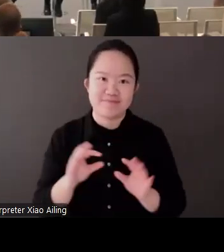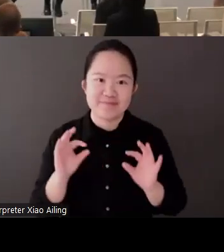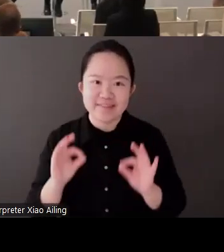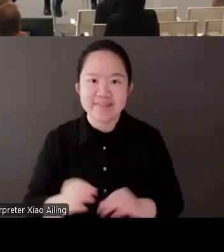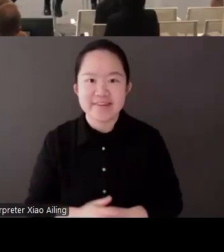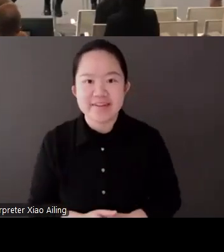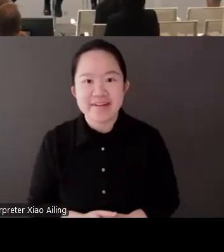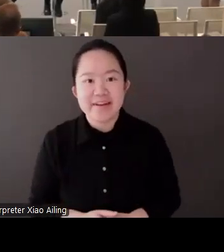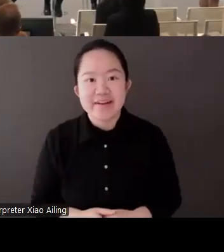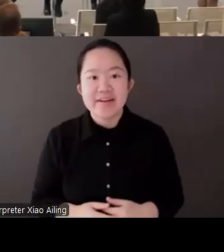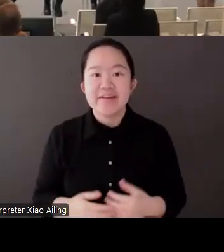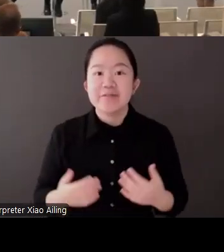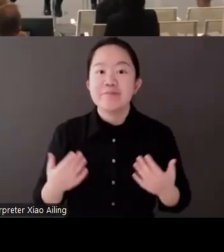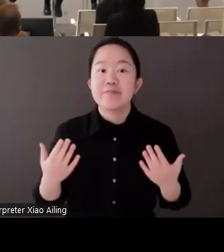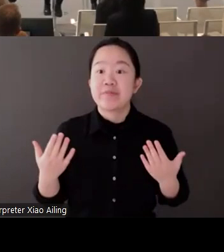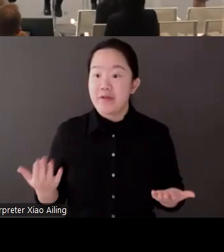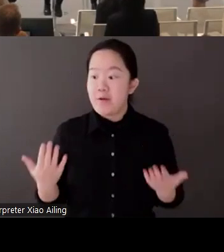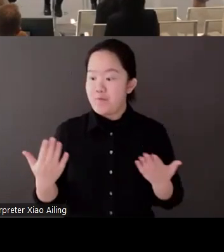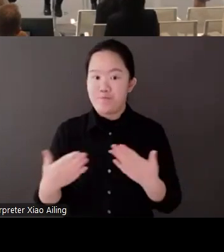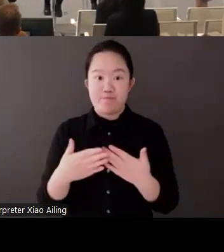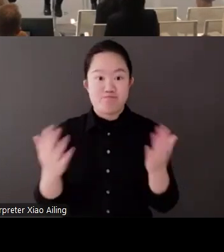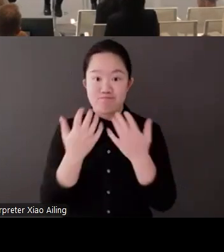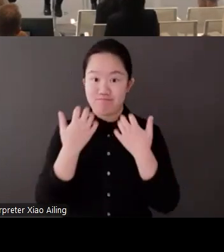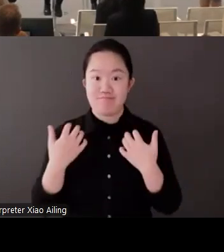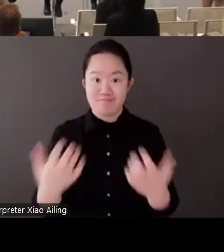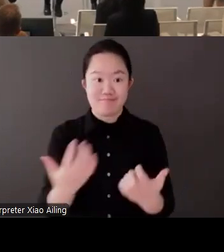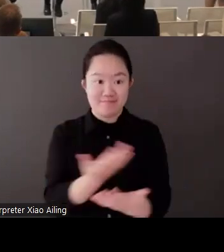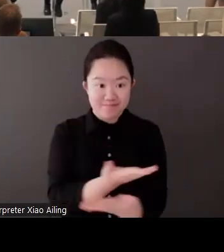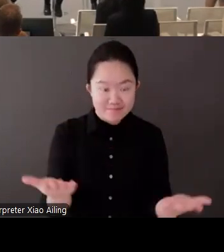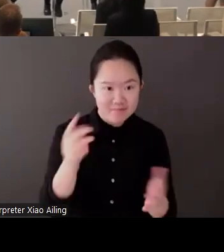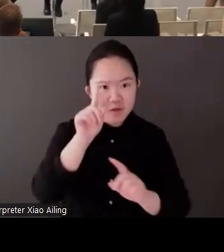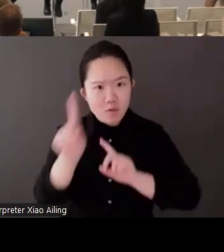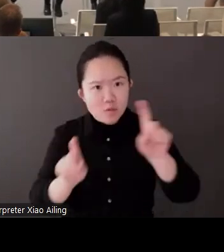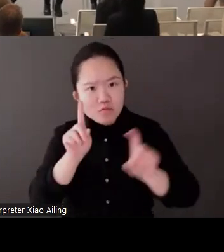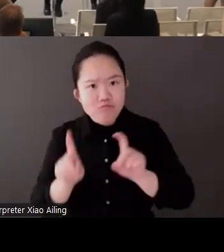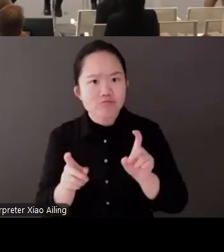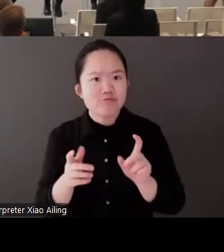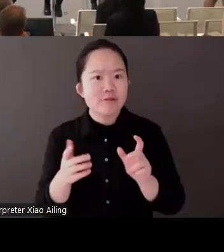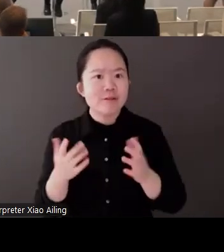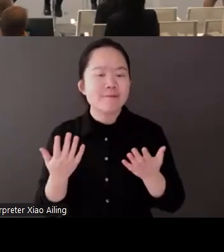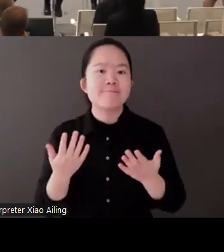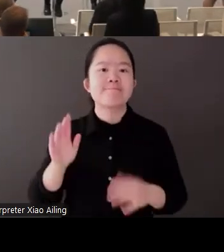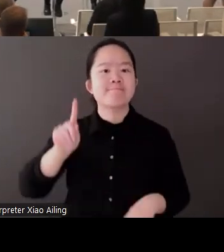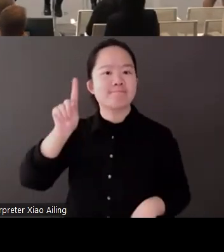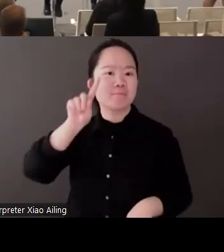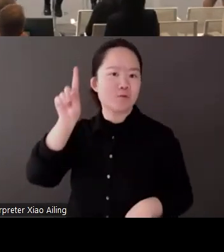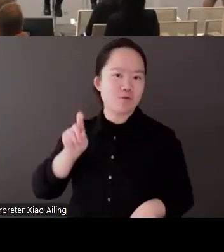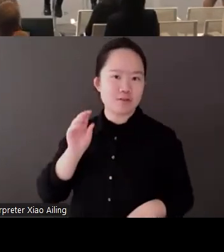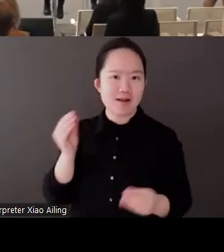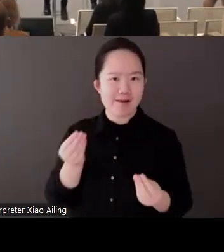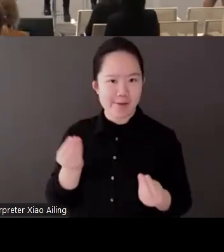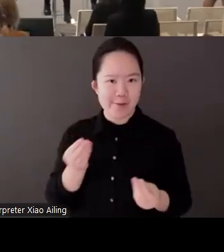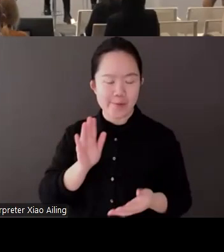I have one. So how did you convince your management that this was a good idea to become a member of IAAP?